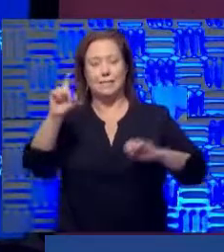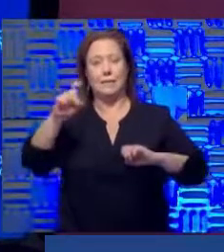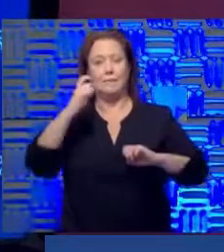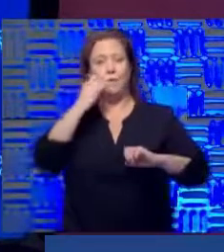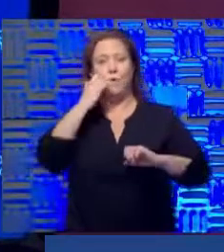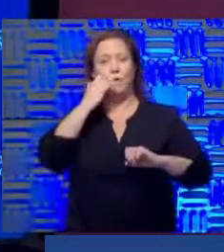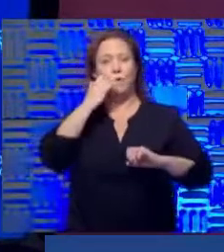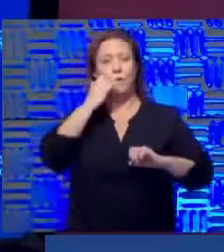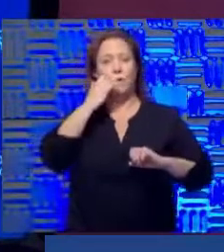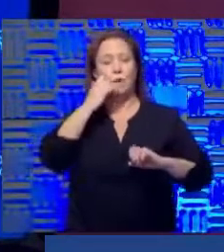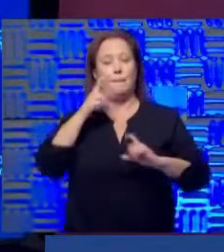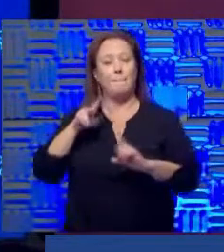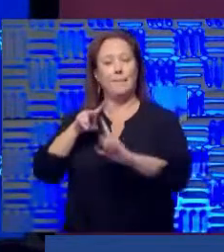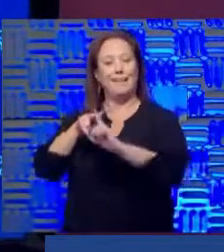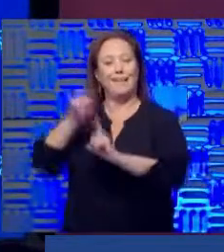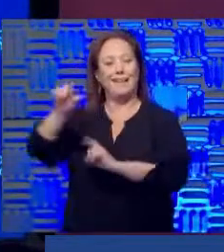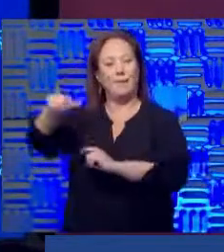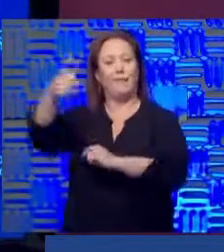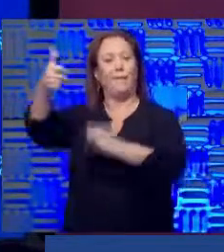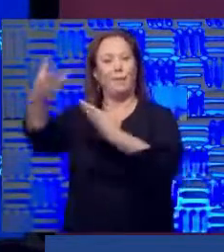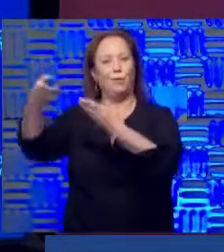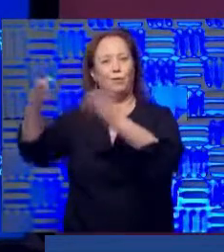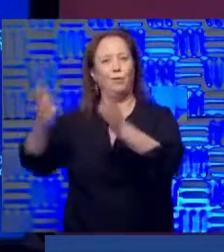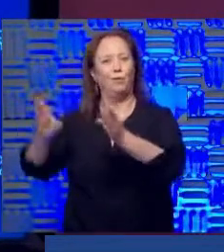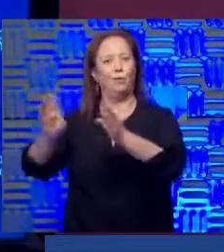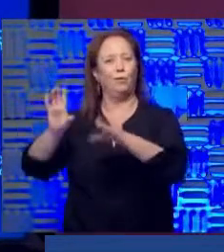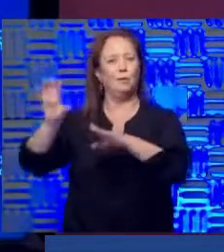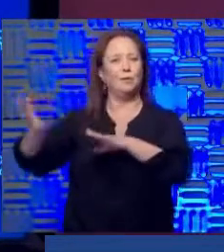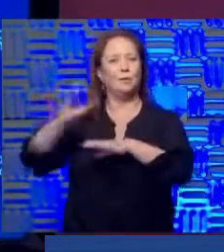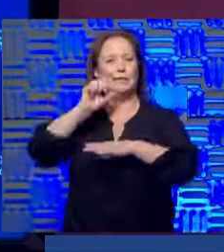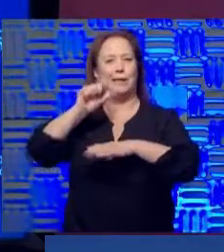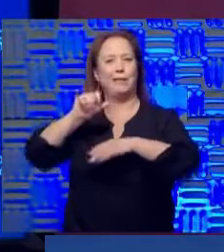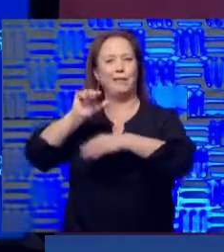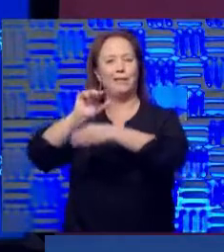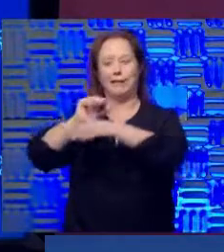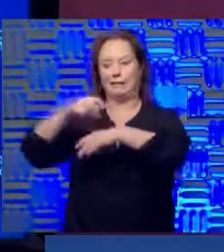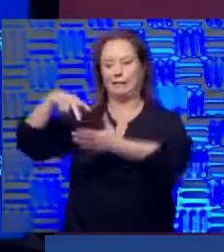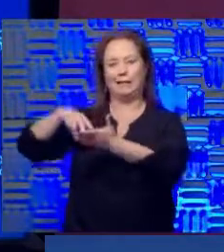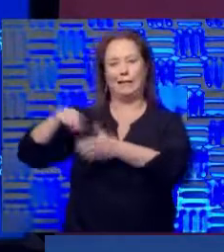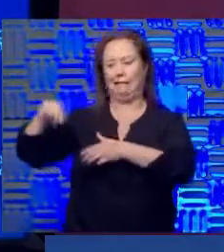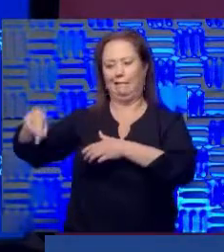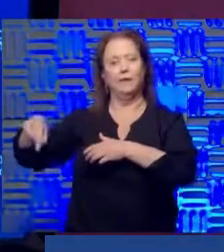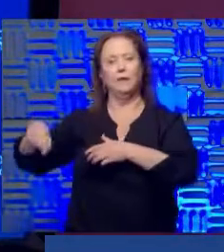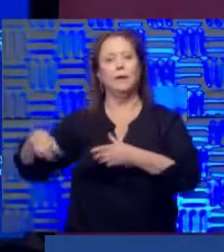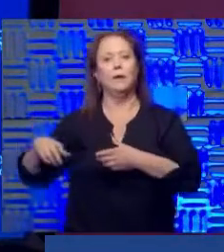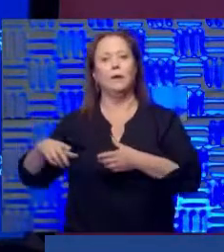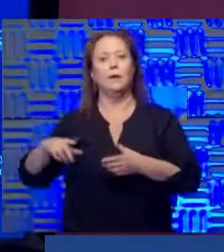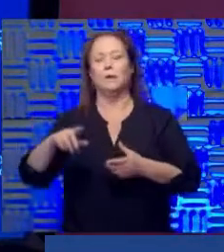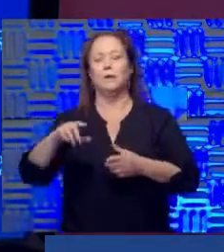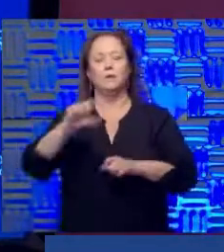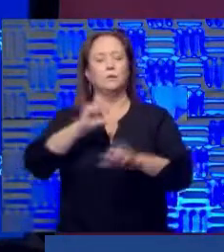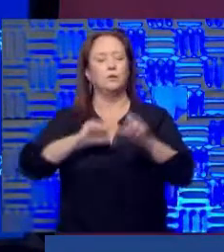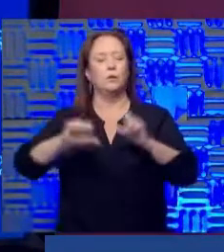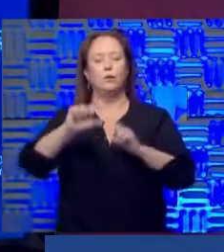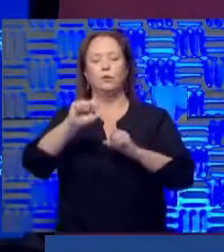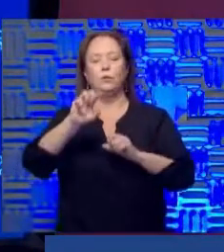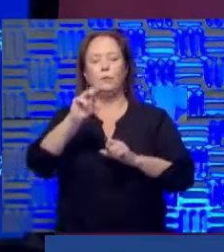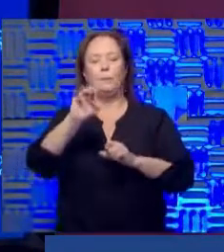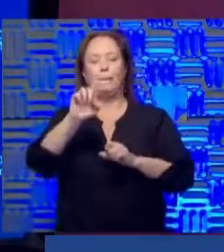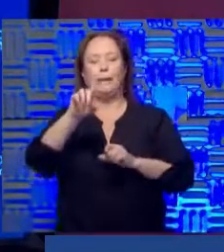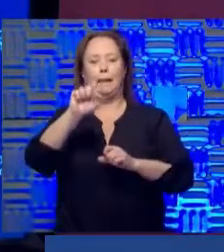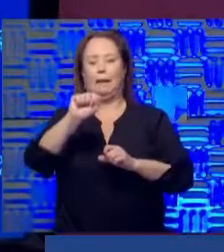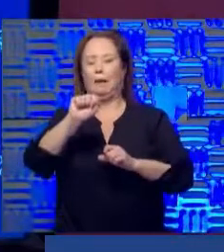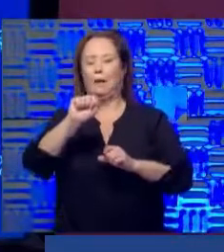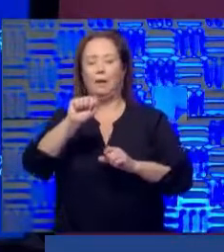phone, plug it in somewhere in another room so it's not on the nightstand, because Lord knows social media is a